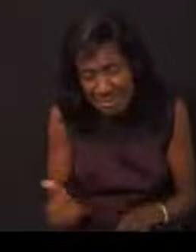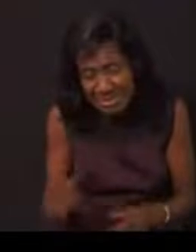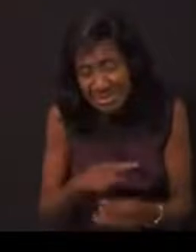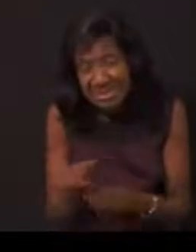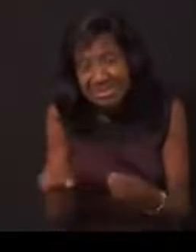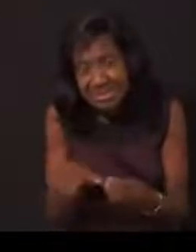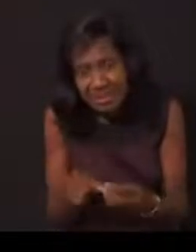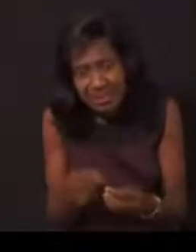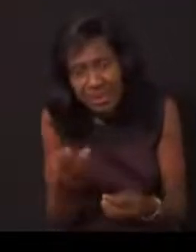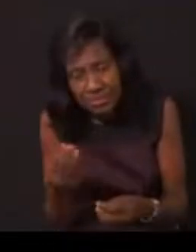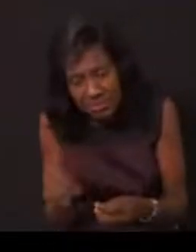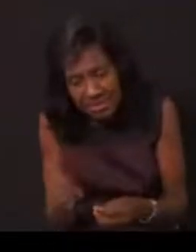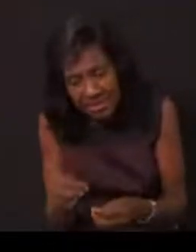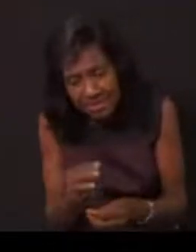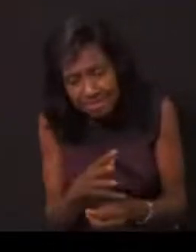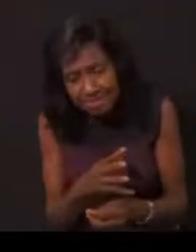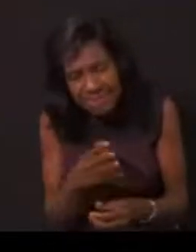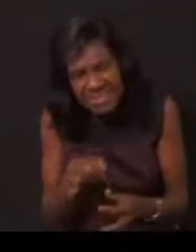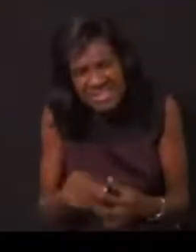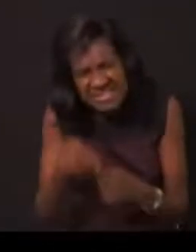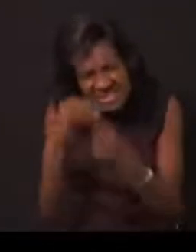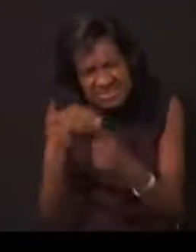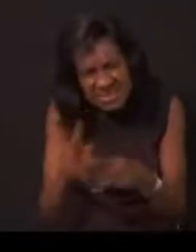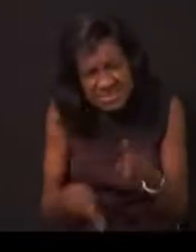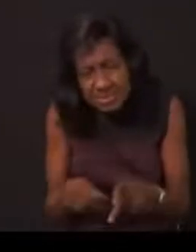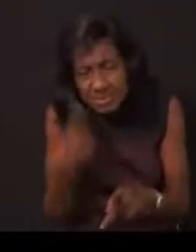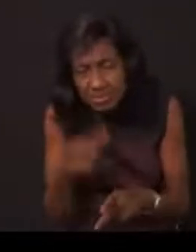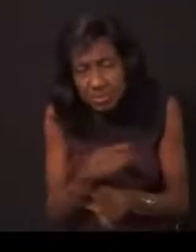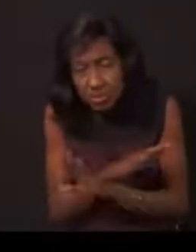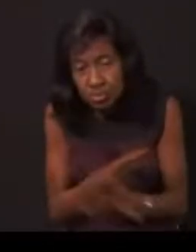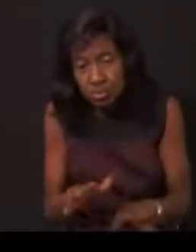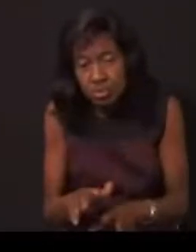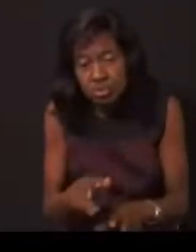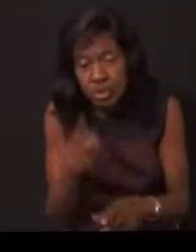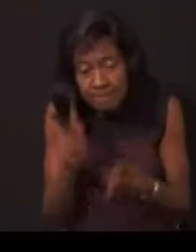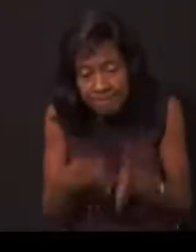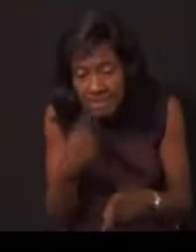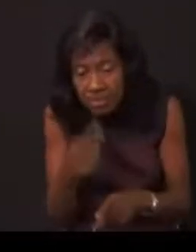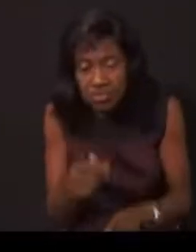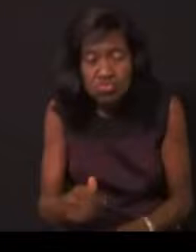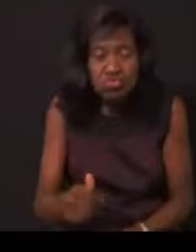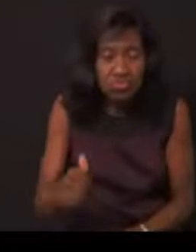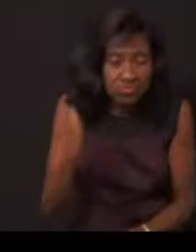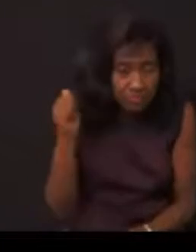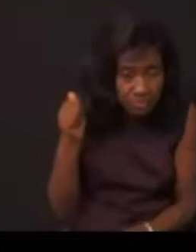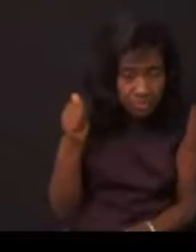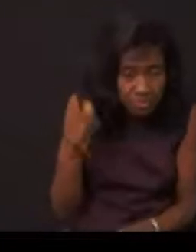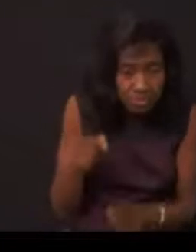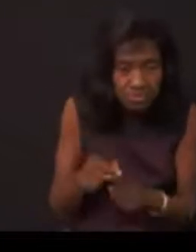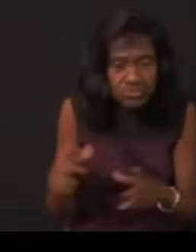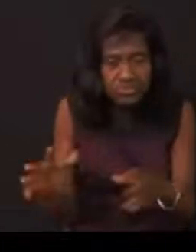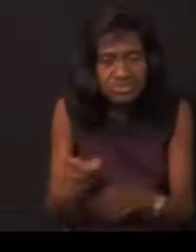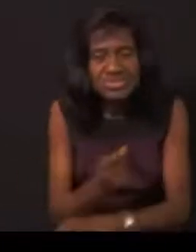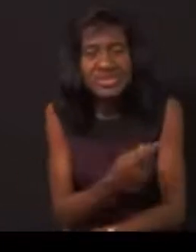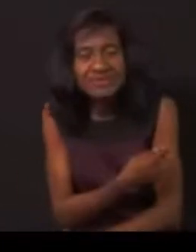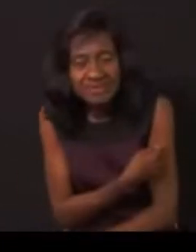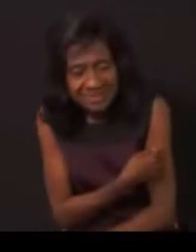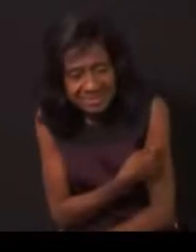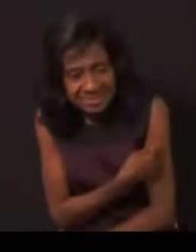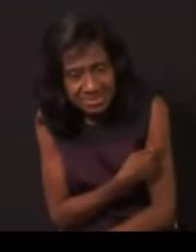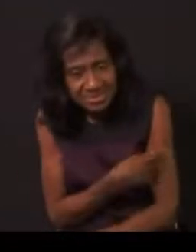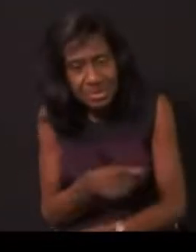those who don't believe in vaccination and don't want to take it. But this is a very significant thing for us.